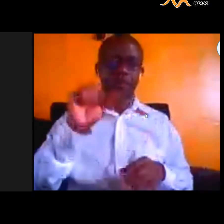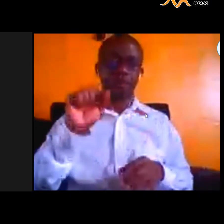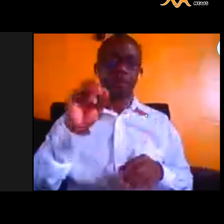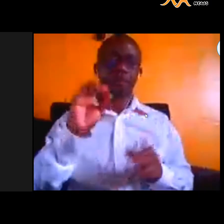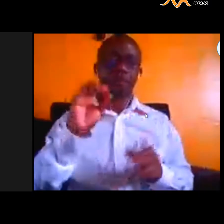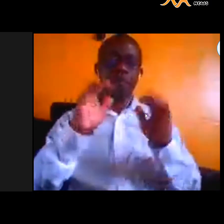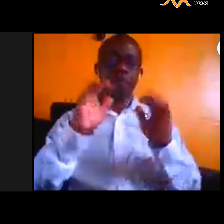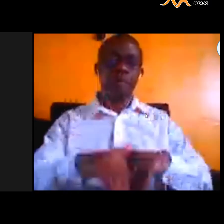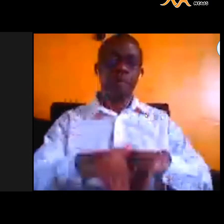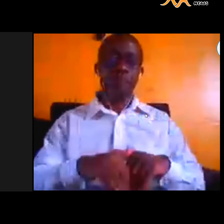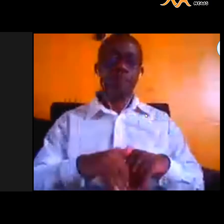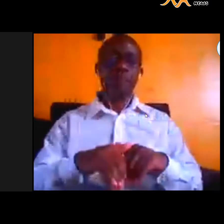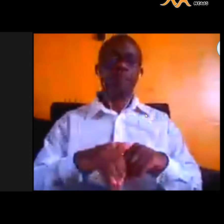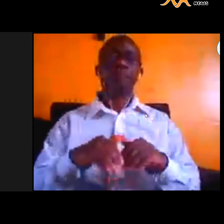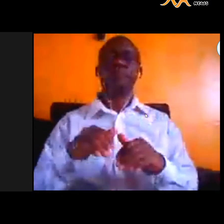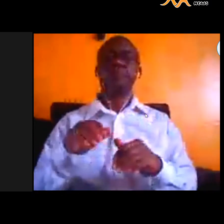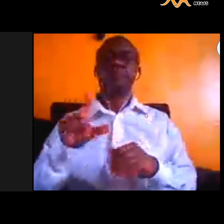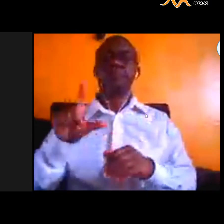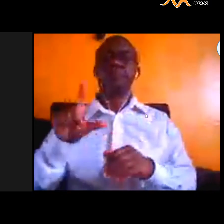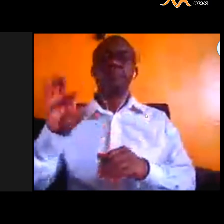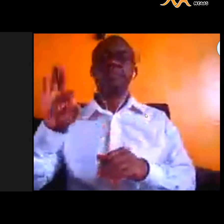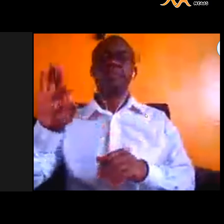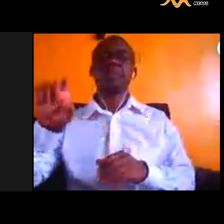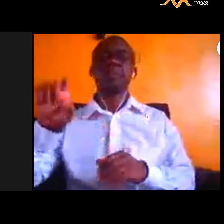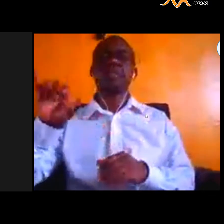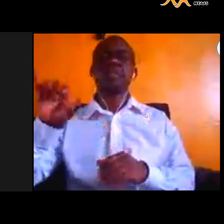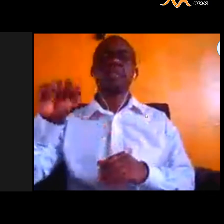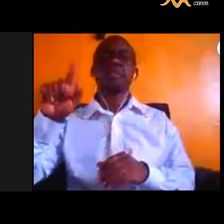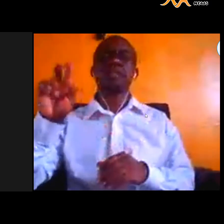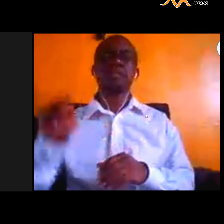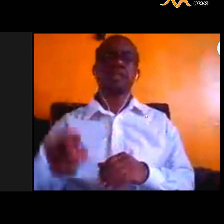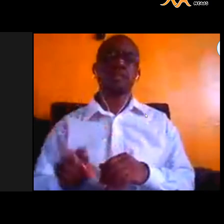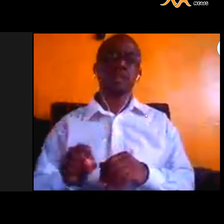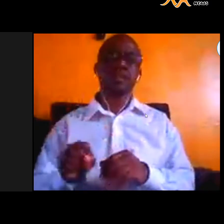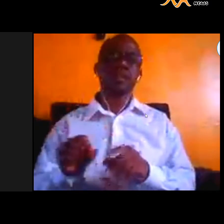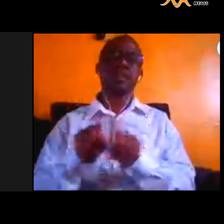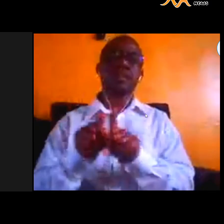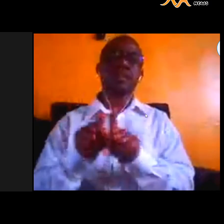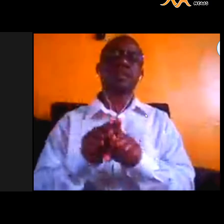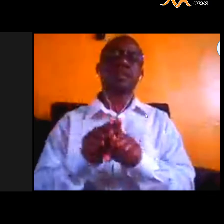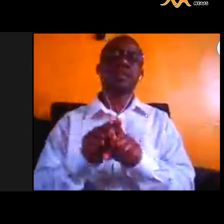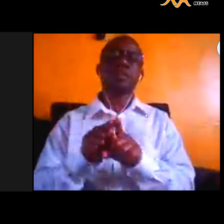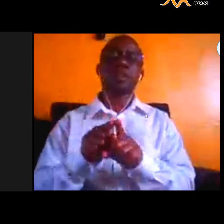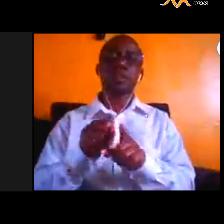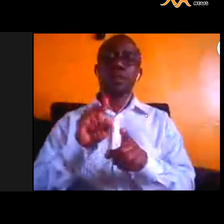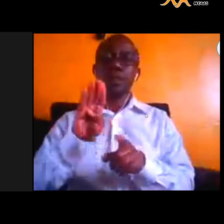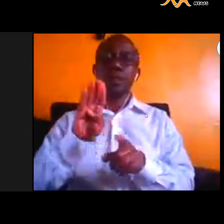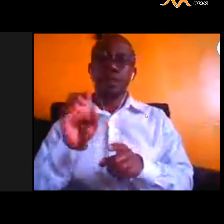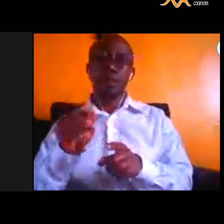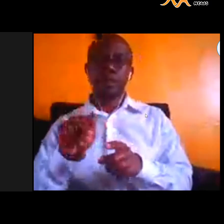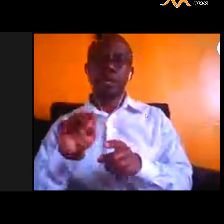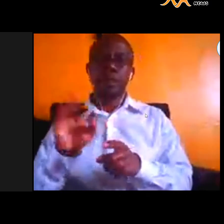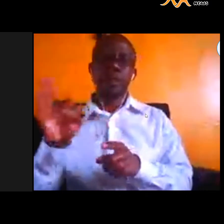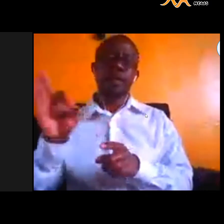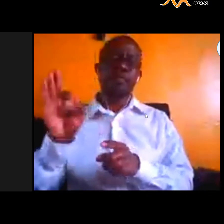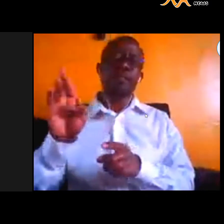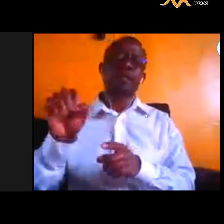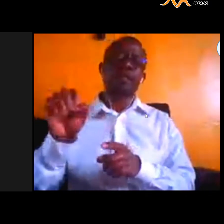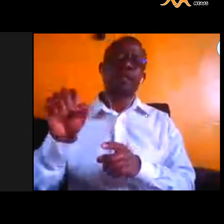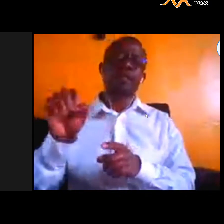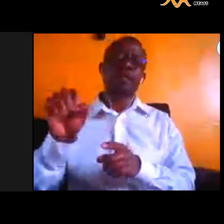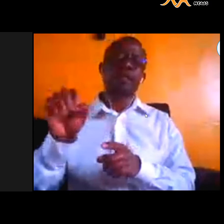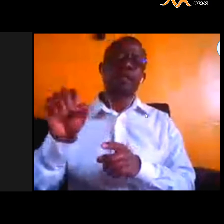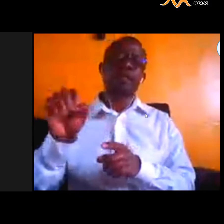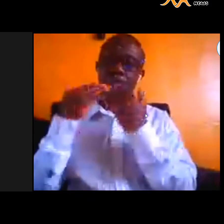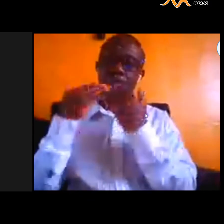Felicitas. I also want to thank the Secretariat of the EACRN, Ben and Fresha. Thank you very much for your support. I want to also